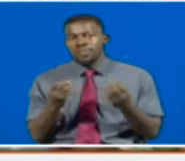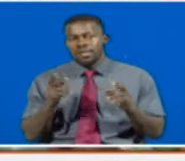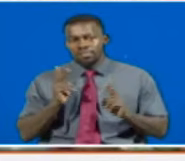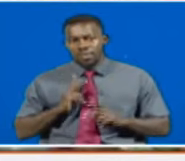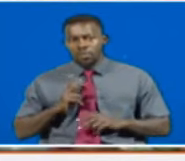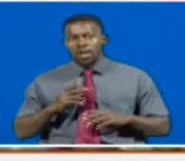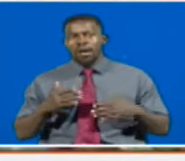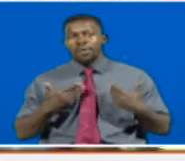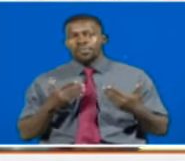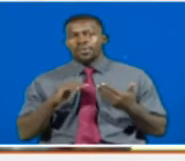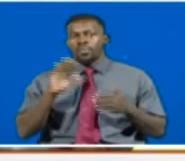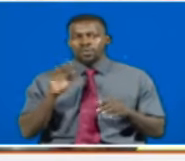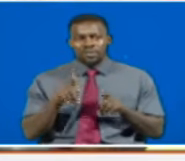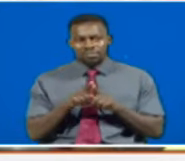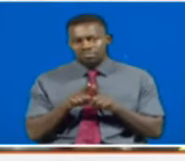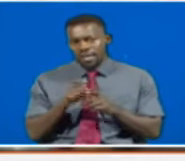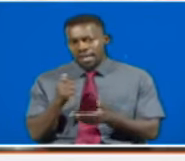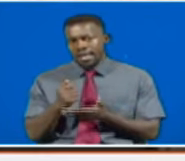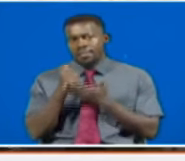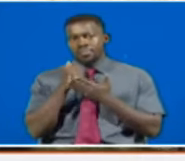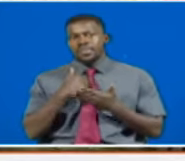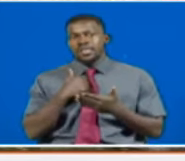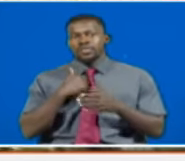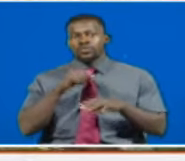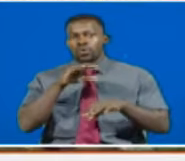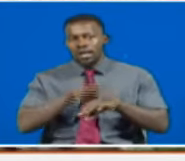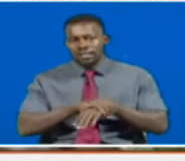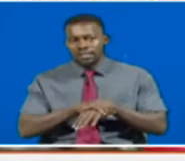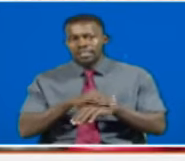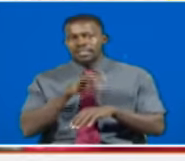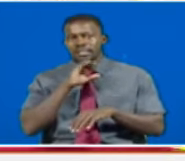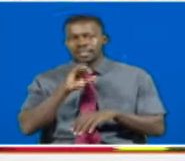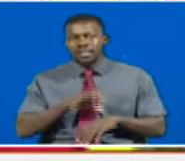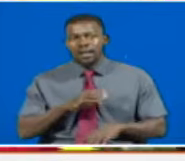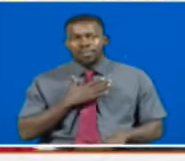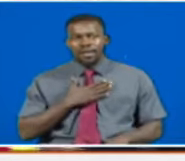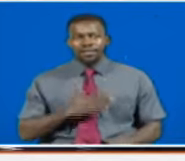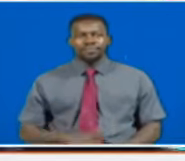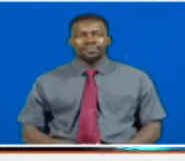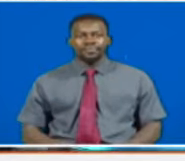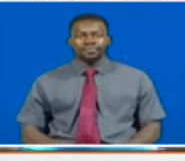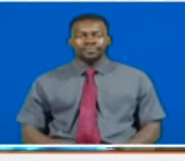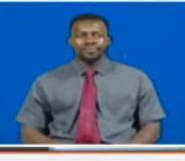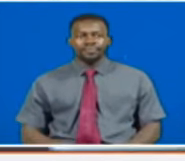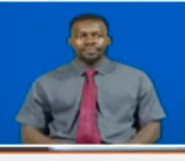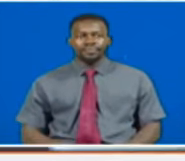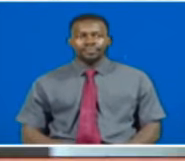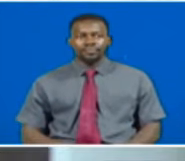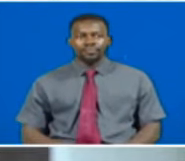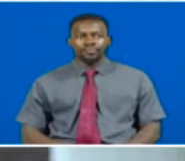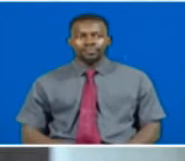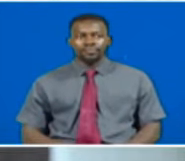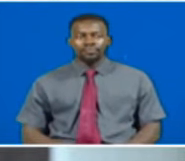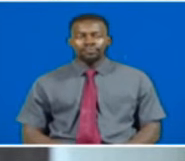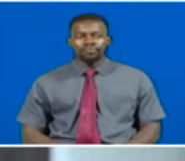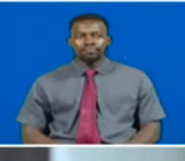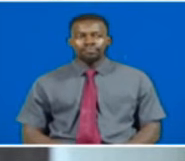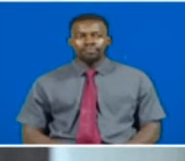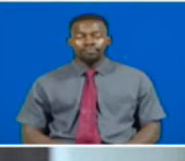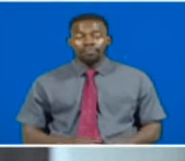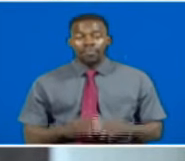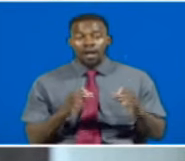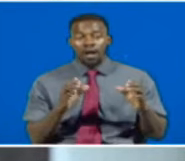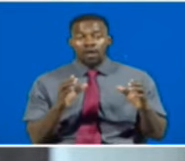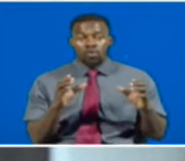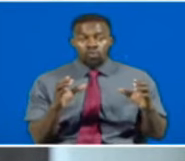furahi. Hata mimi nisaidiwe, mtoto nipate mtoto yangu, ene nishike. The Co-operative Tribunal is